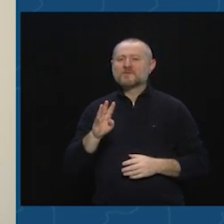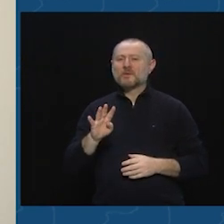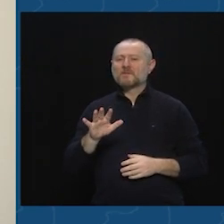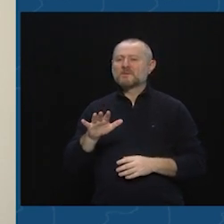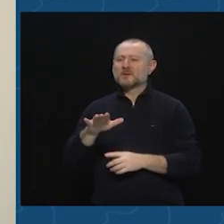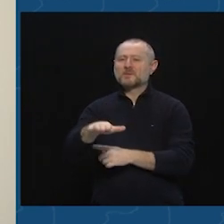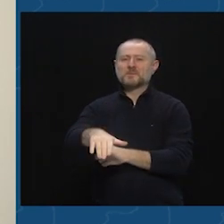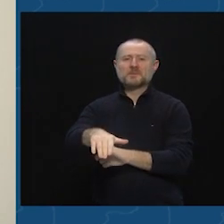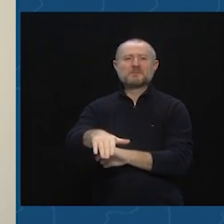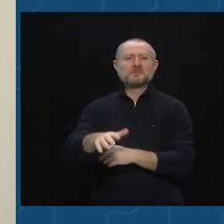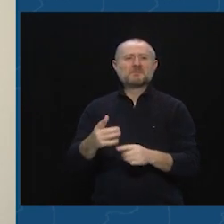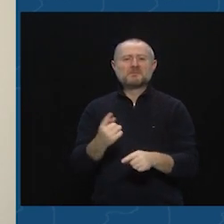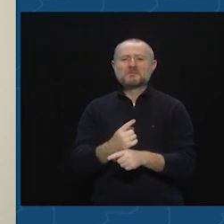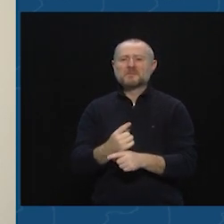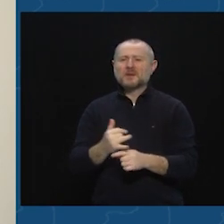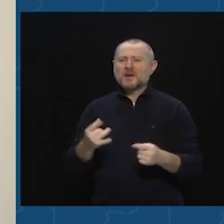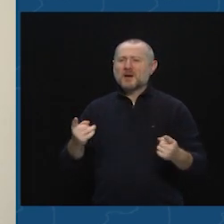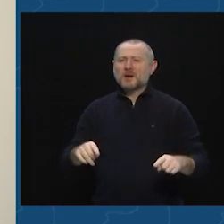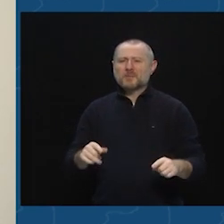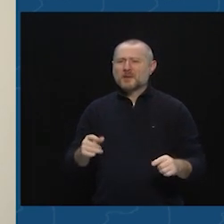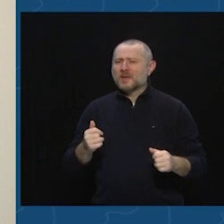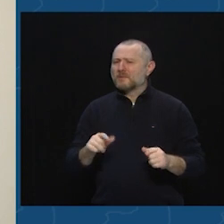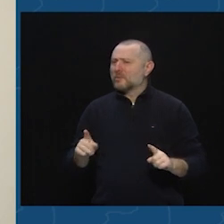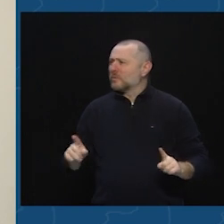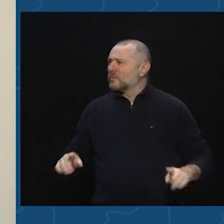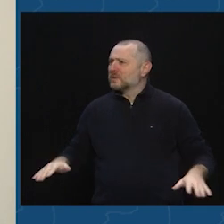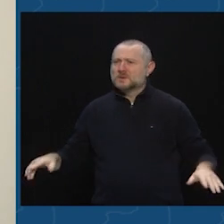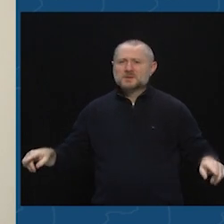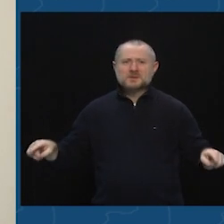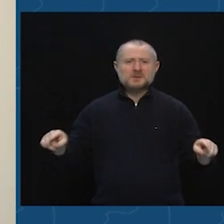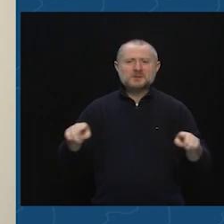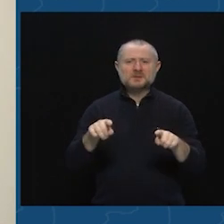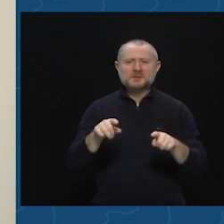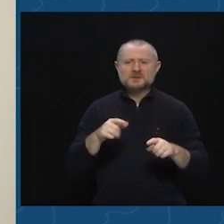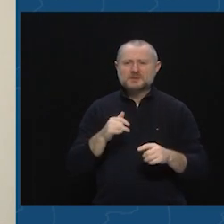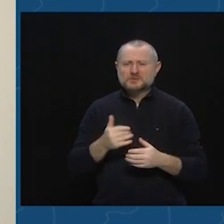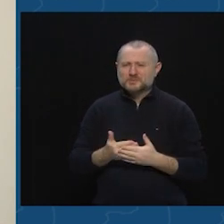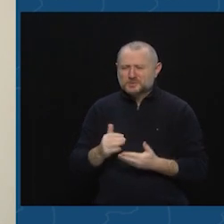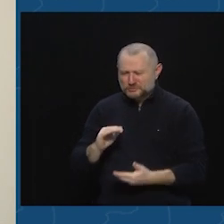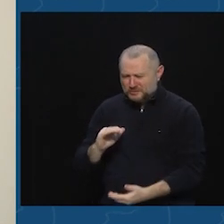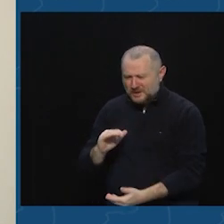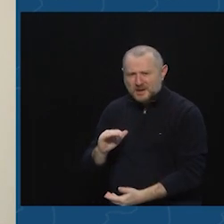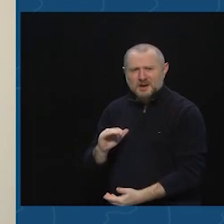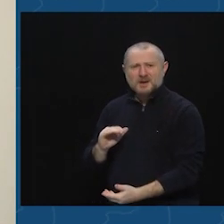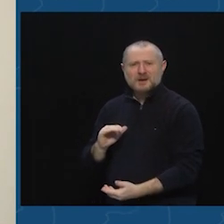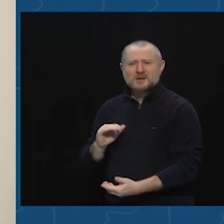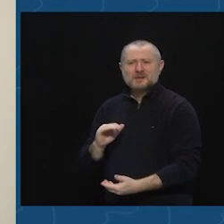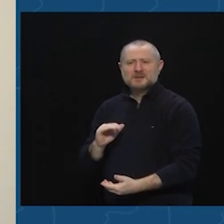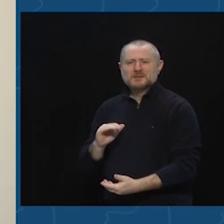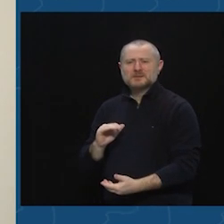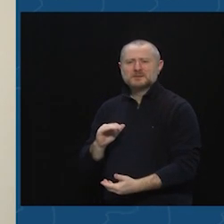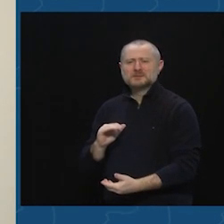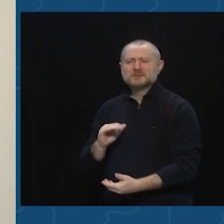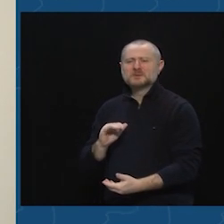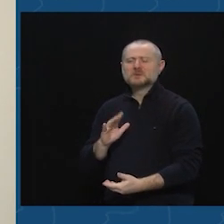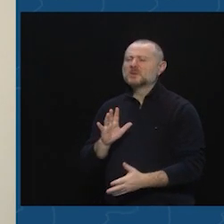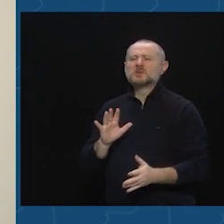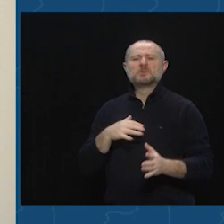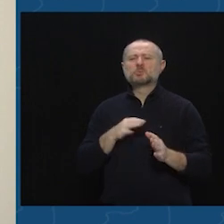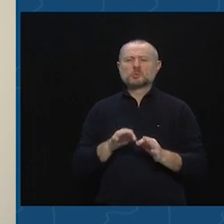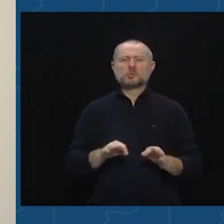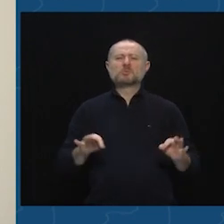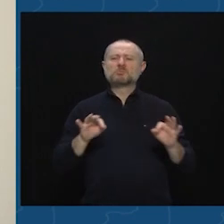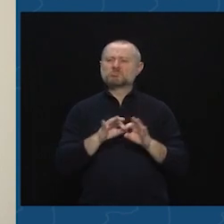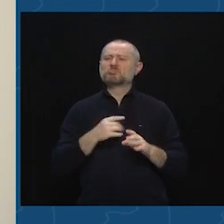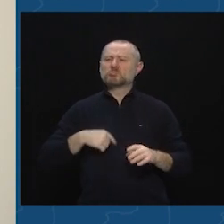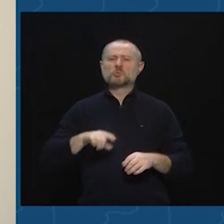child. And so it is so essential that the work we're doing here today acknowledges that